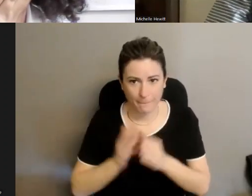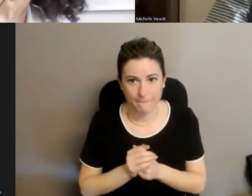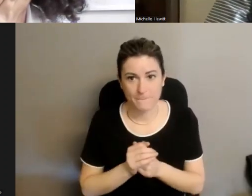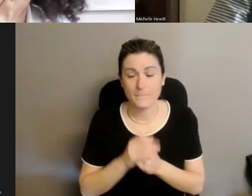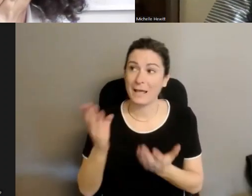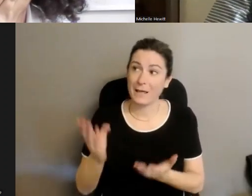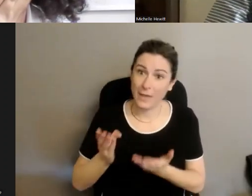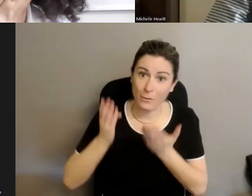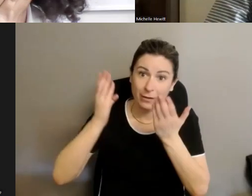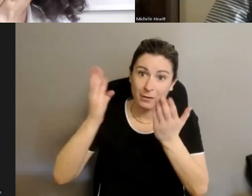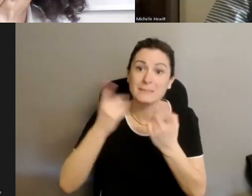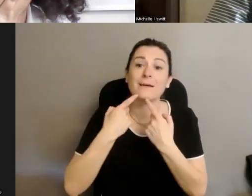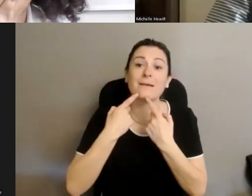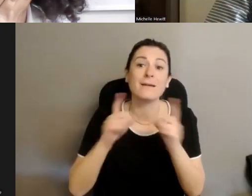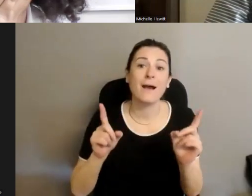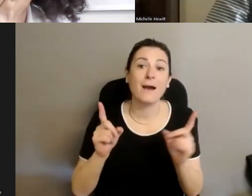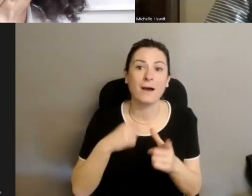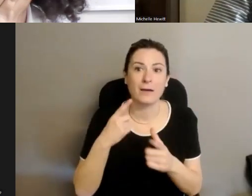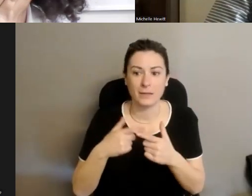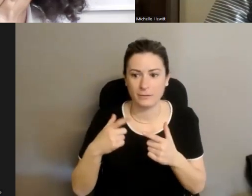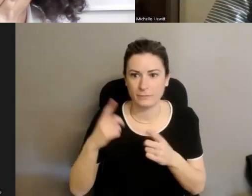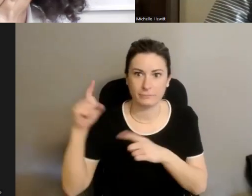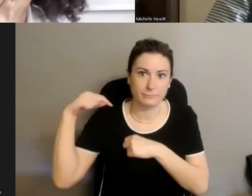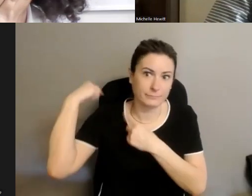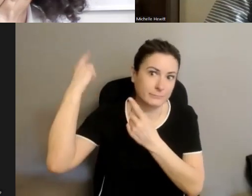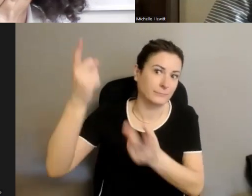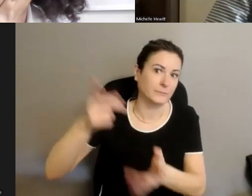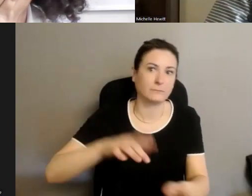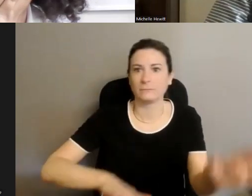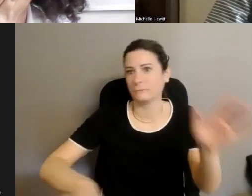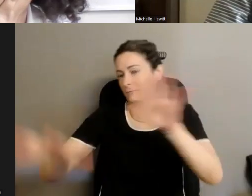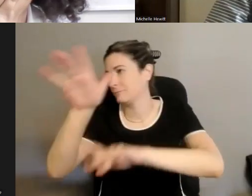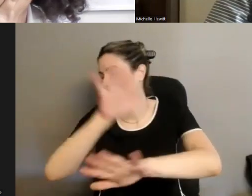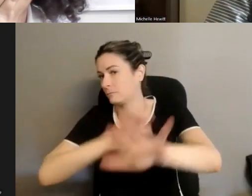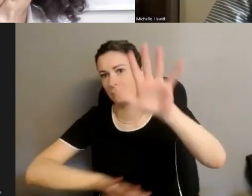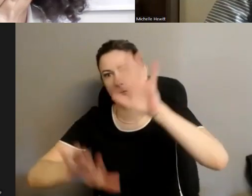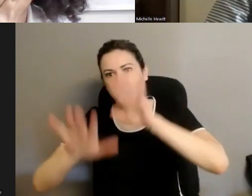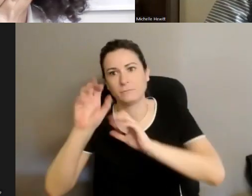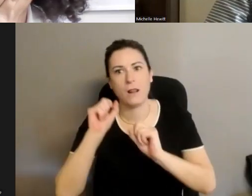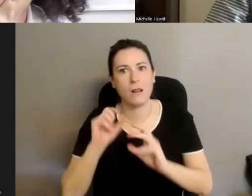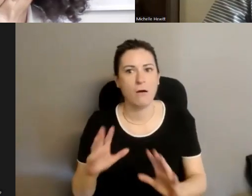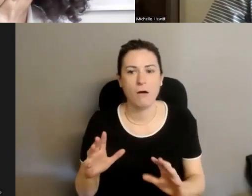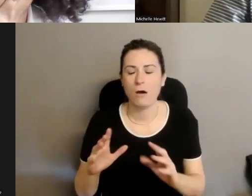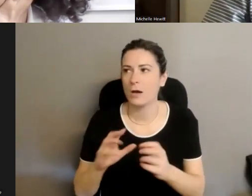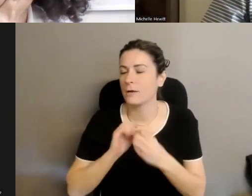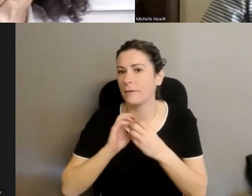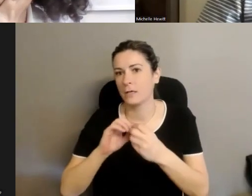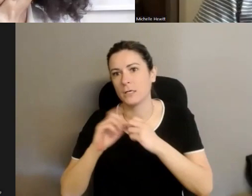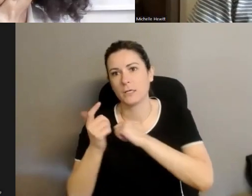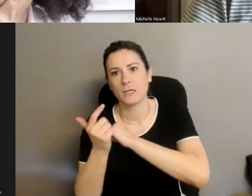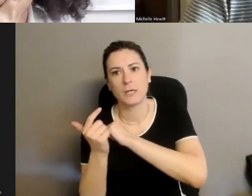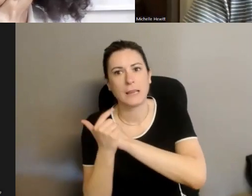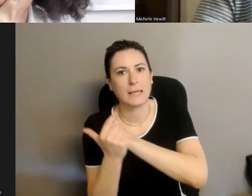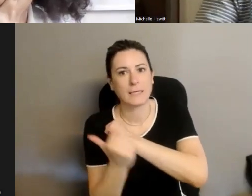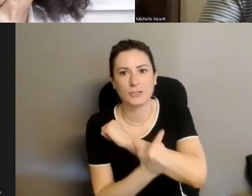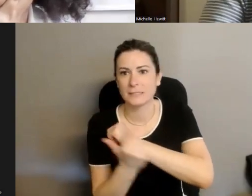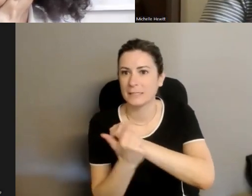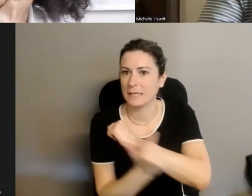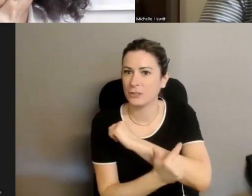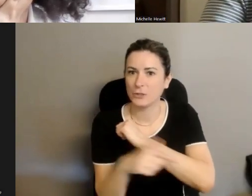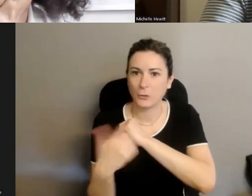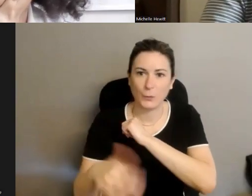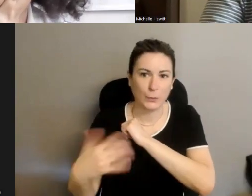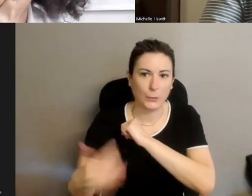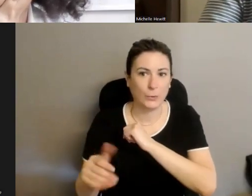legislation, and we are now almost at the end of that journey. We are so tantalizingly